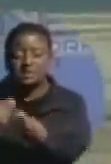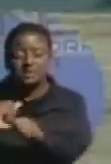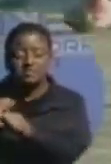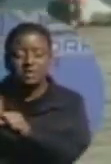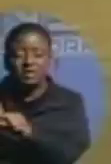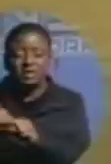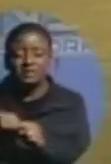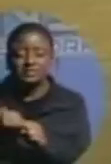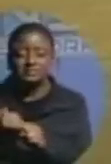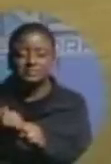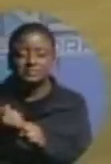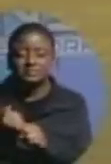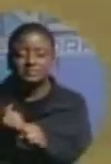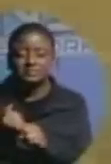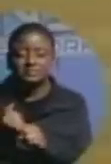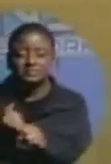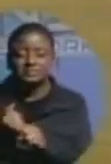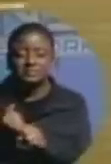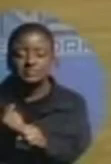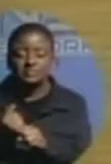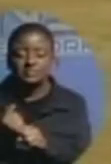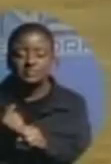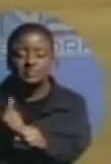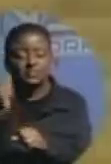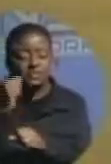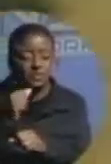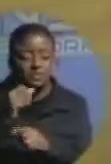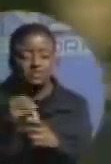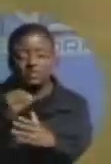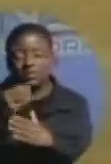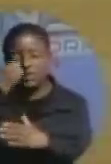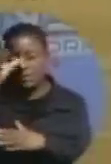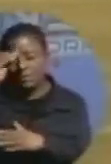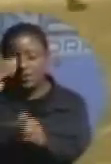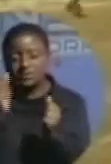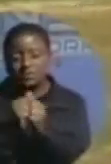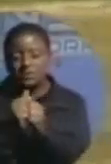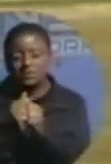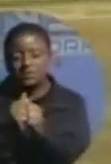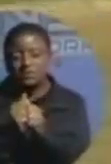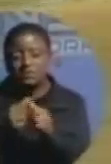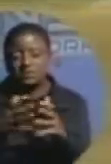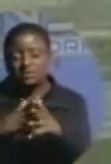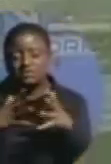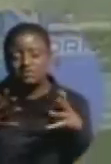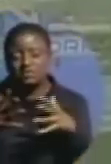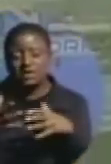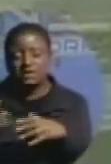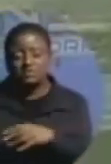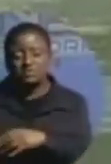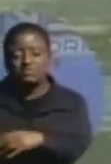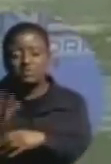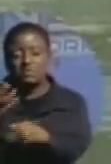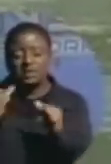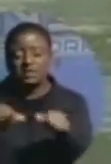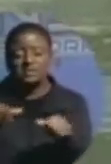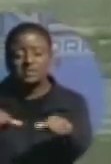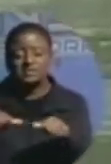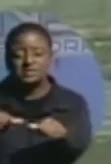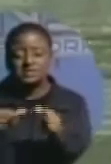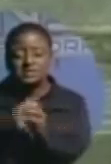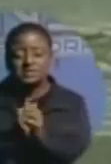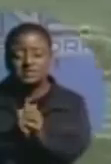are kids with girls or boys with a great arm that can really throw that softball, we can.